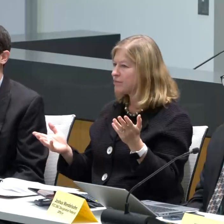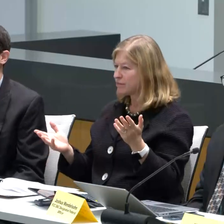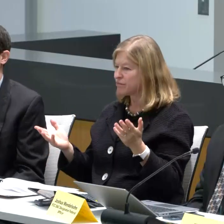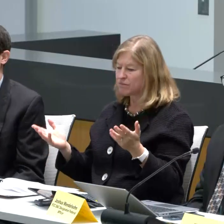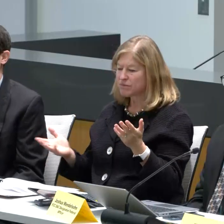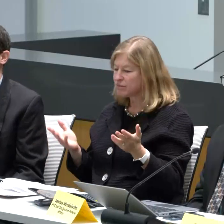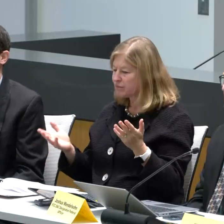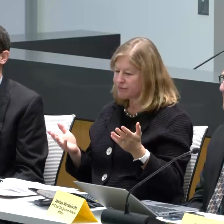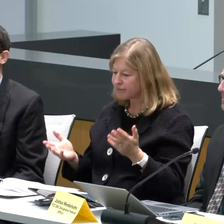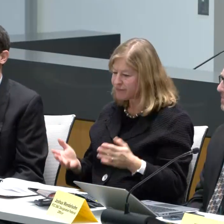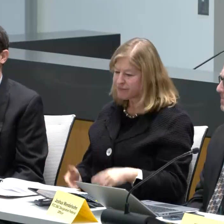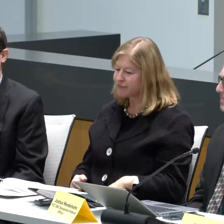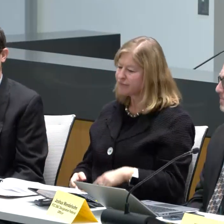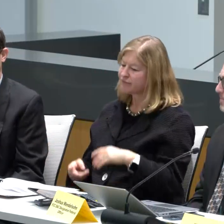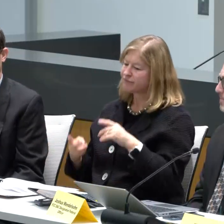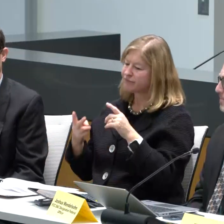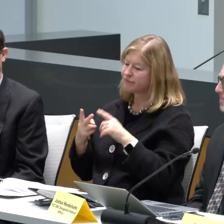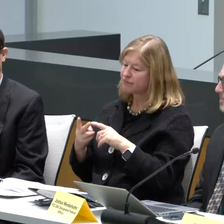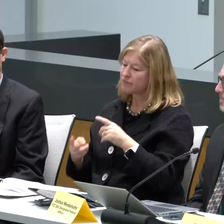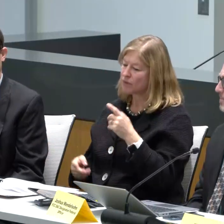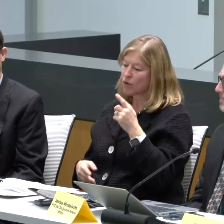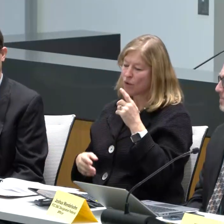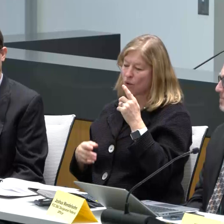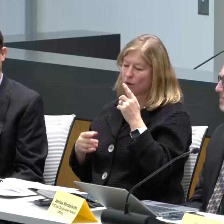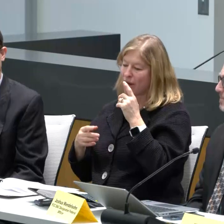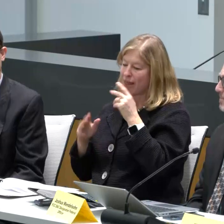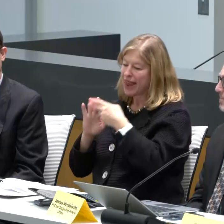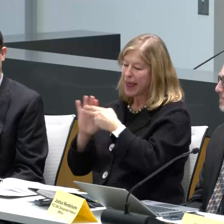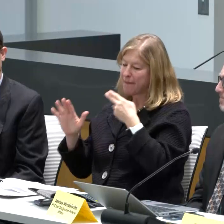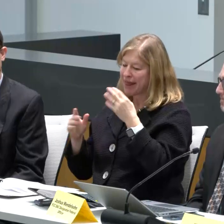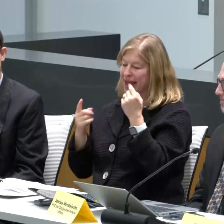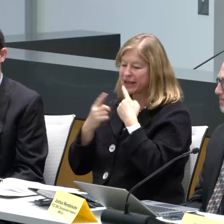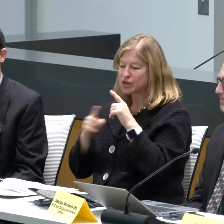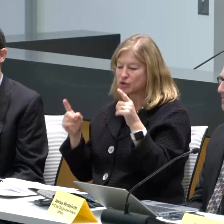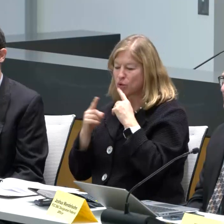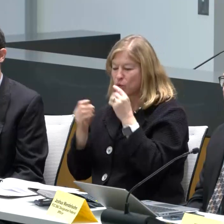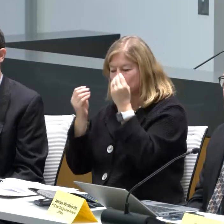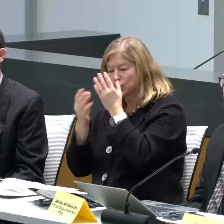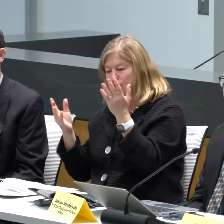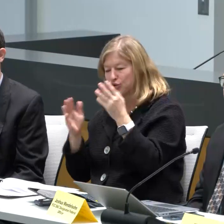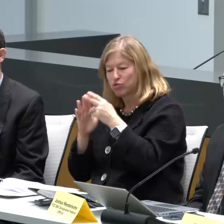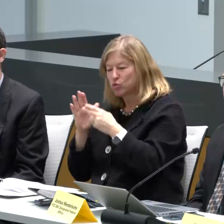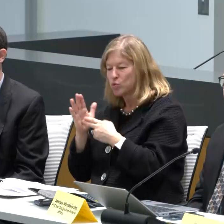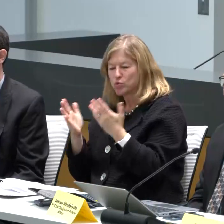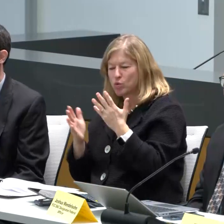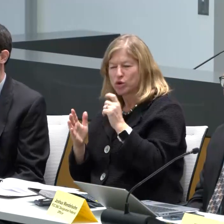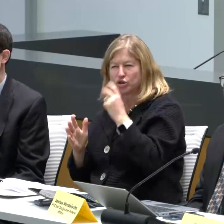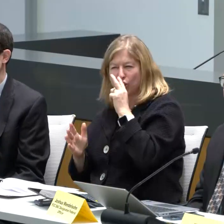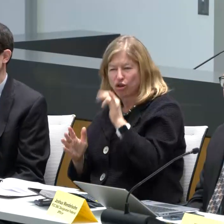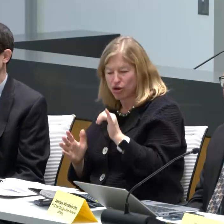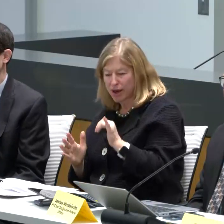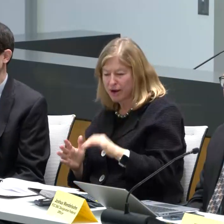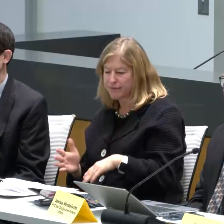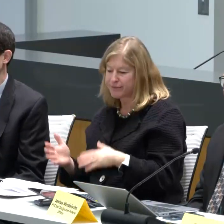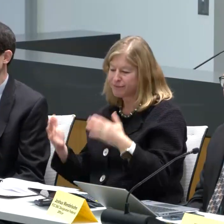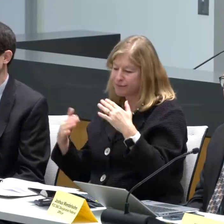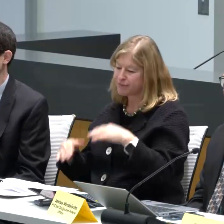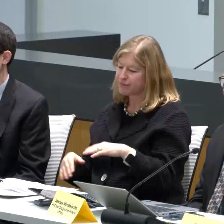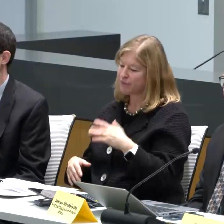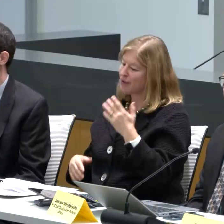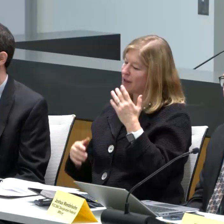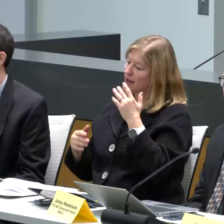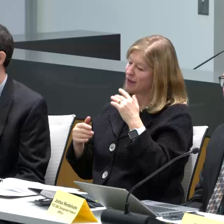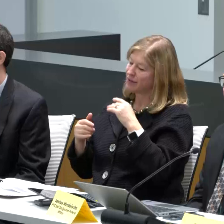For example, what type of hearing aid compatibility settings should be included on your phones? Labeling and disclosure